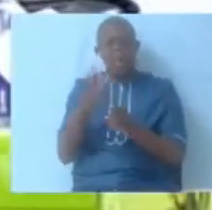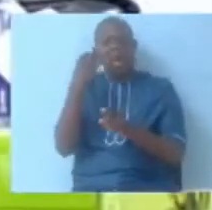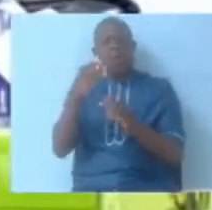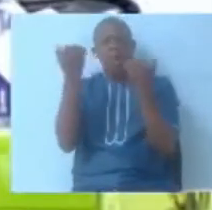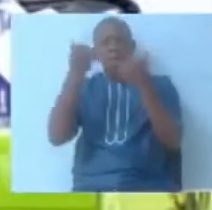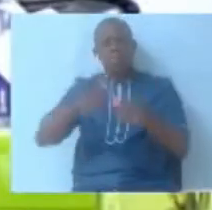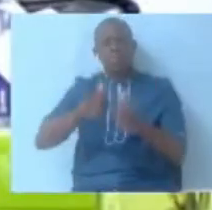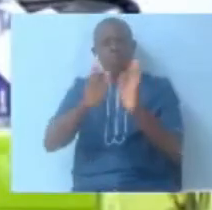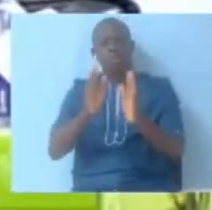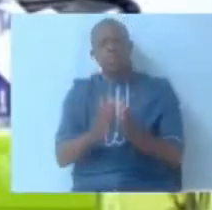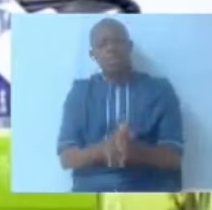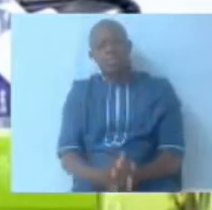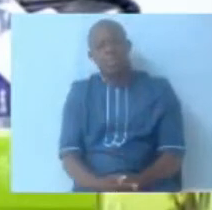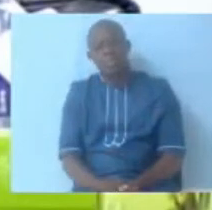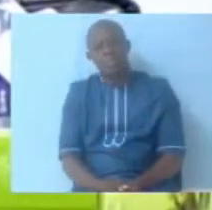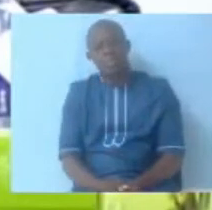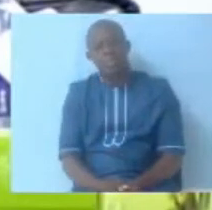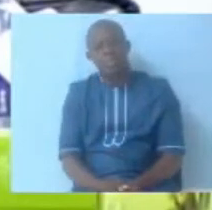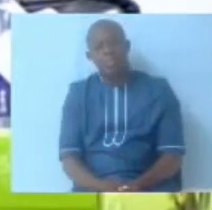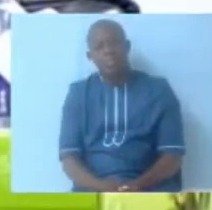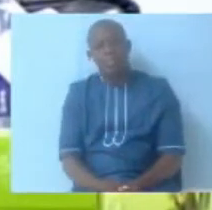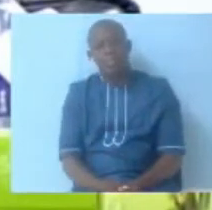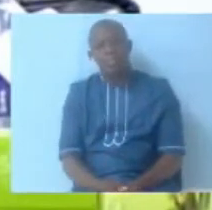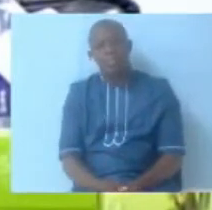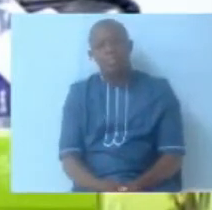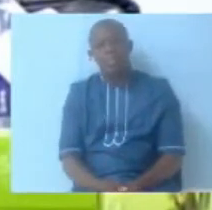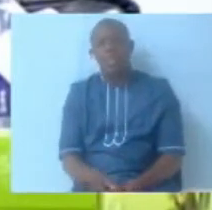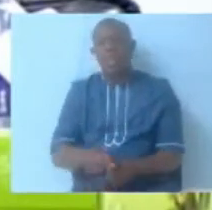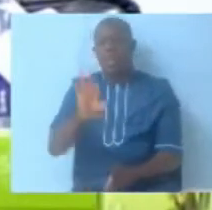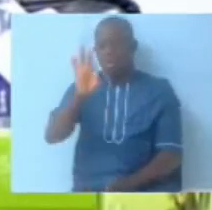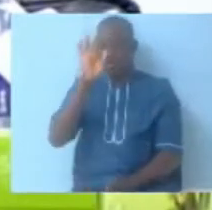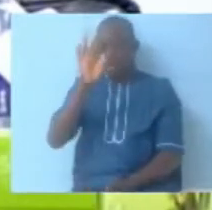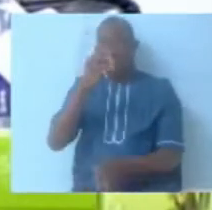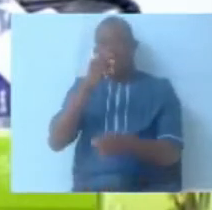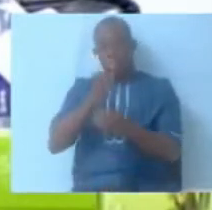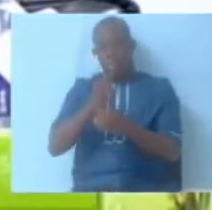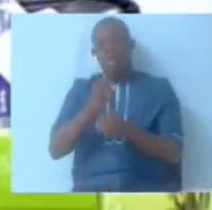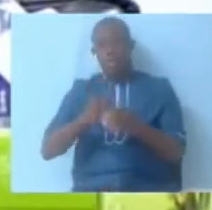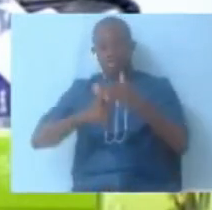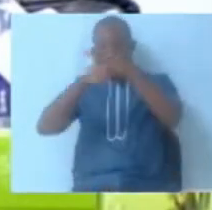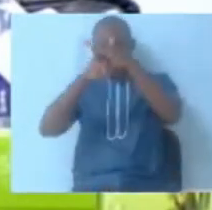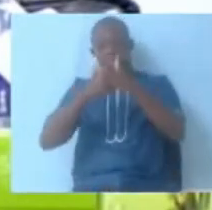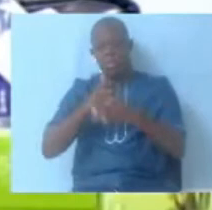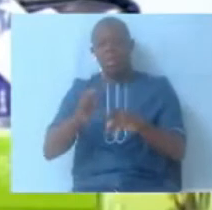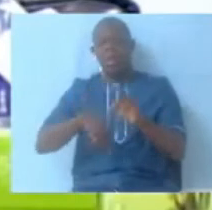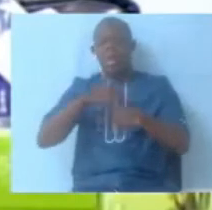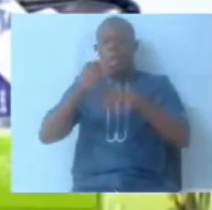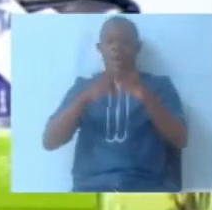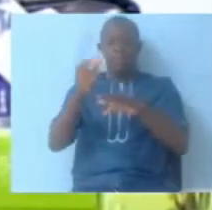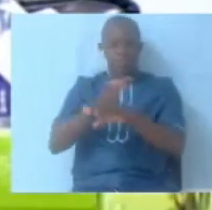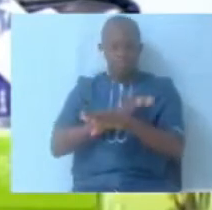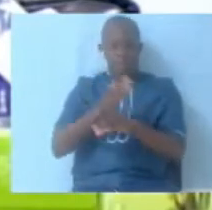samanero ni safiro ni. Akeno aketa no nyadi le. The decision went in my favor. The dismissal and the termination were